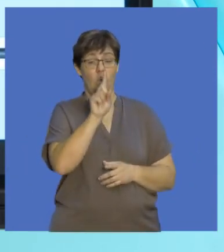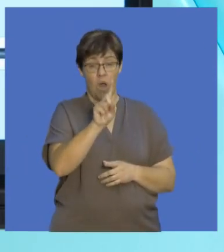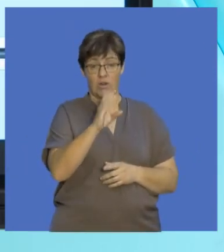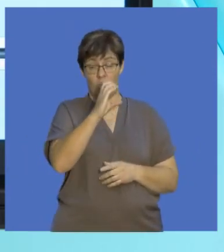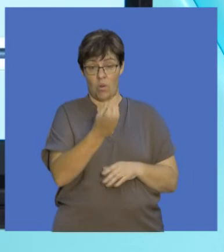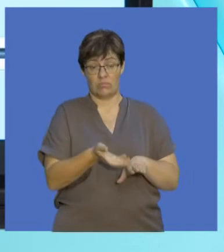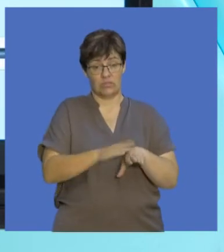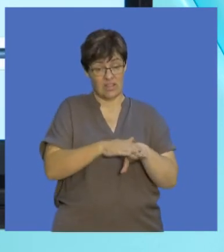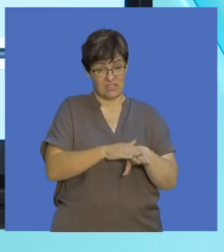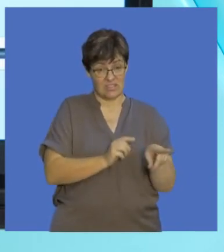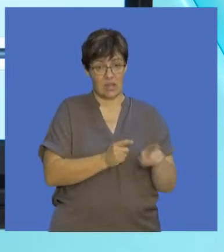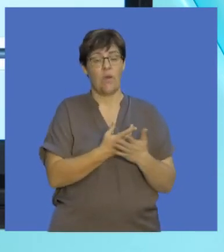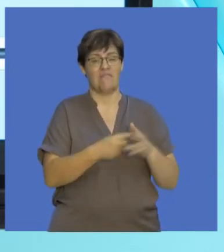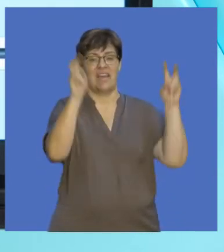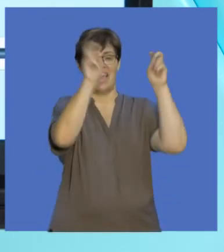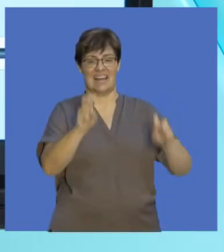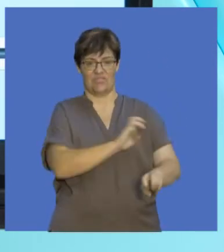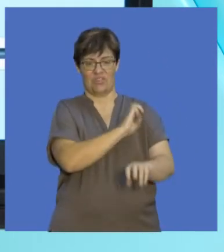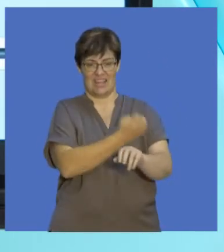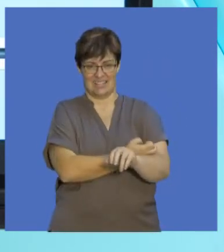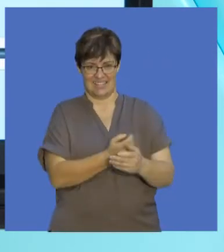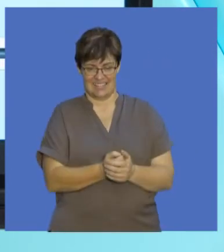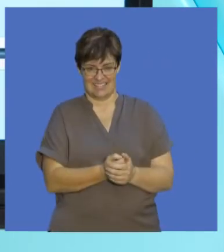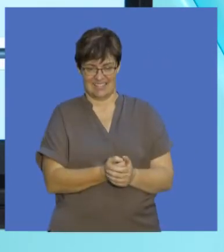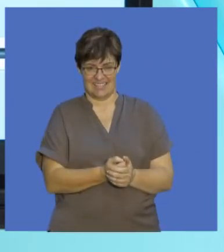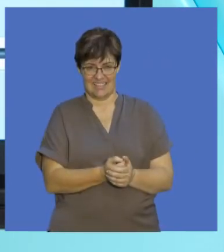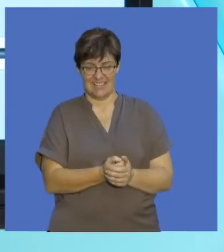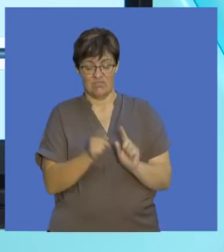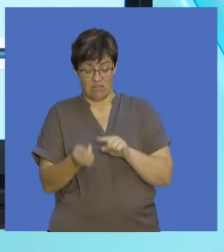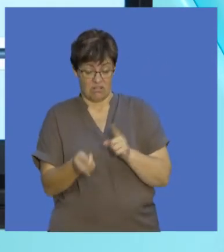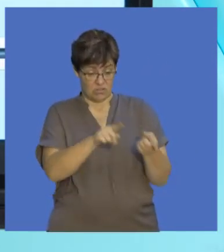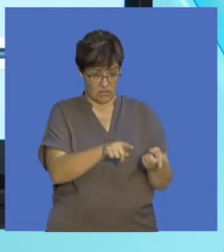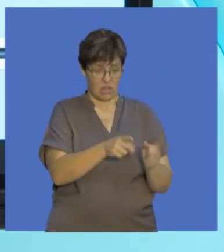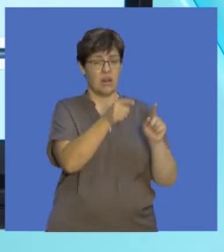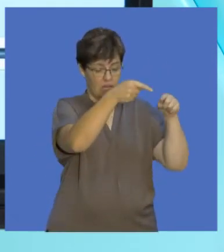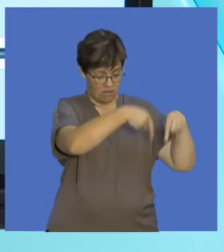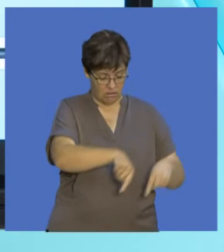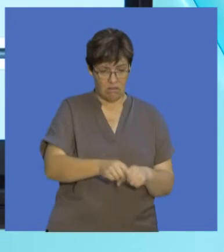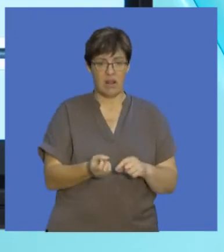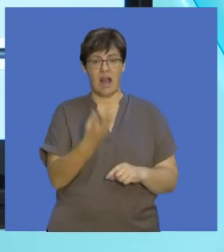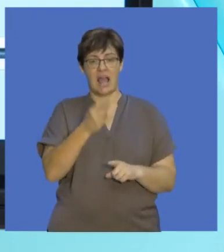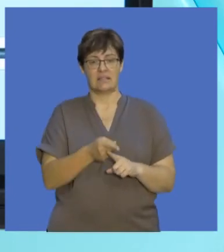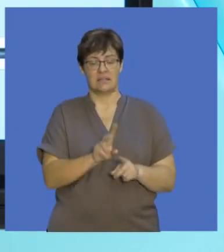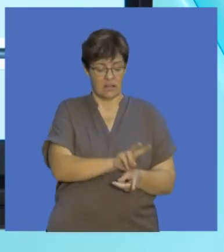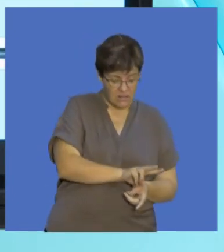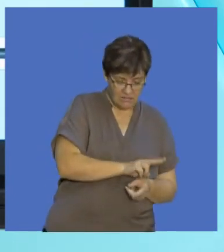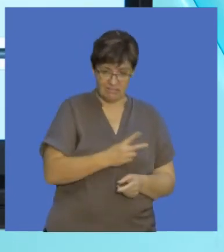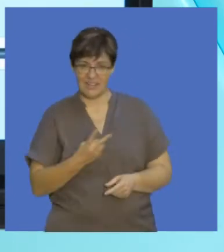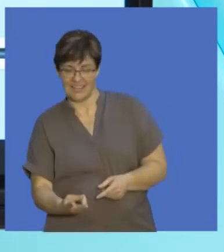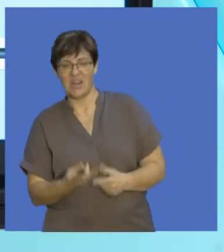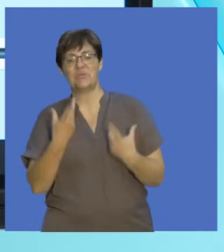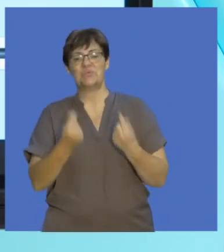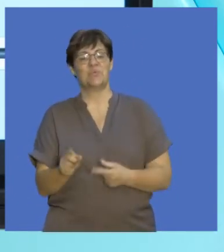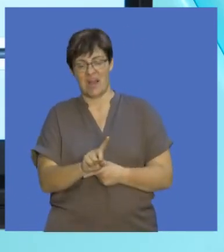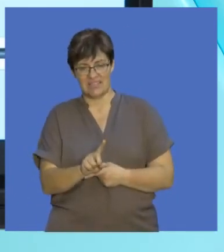coulomb of charge, then we've got electrical energy. What if now this electrical energy reaches the light bulb? What does the light